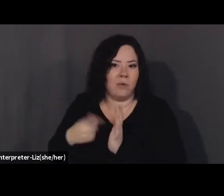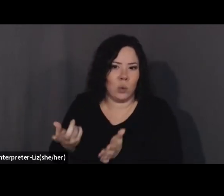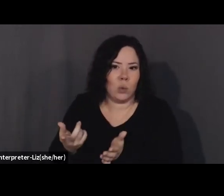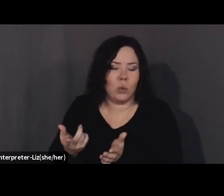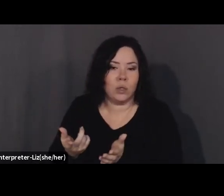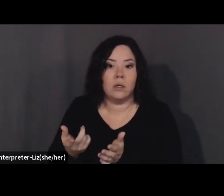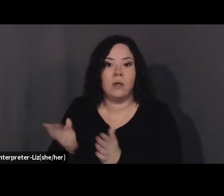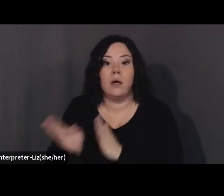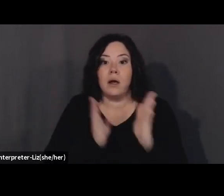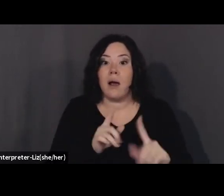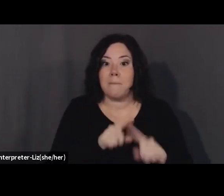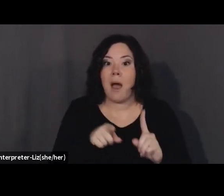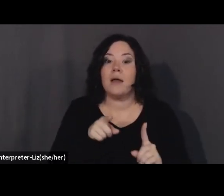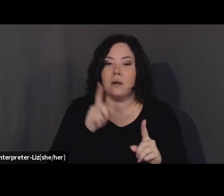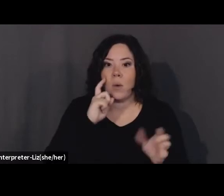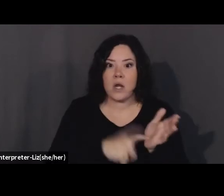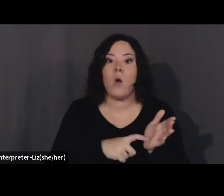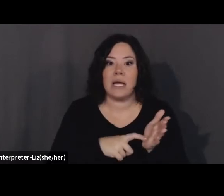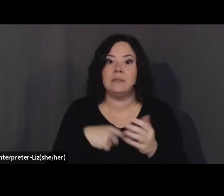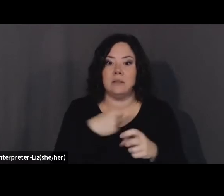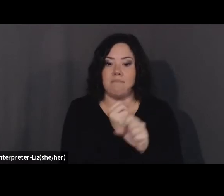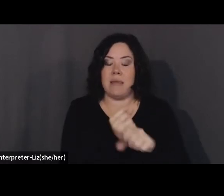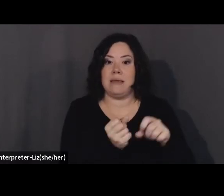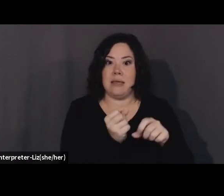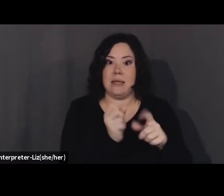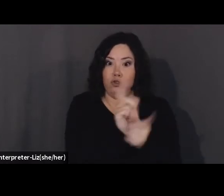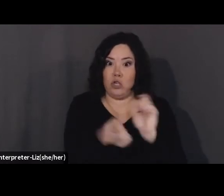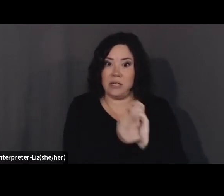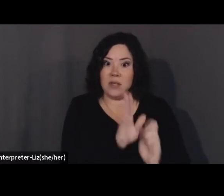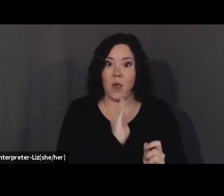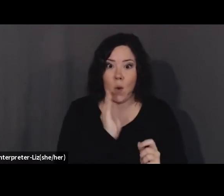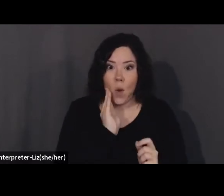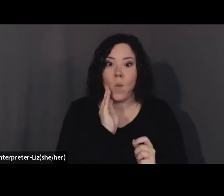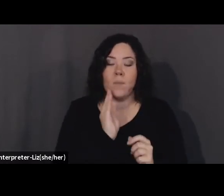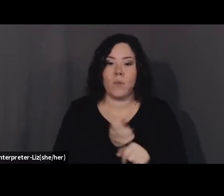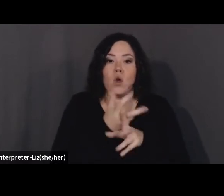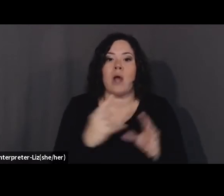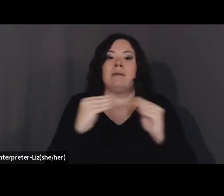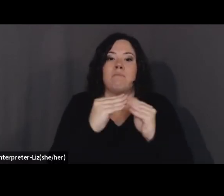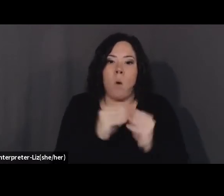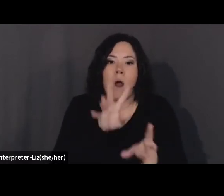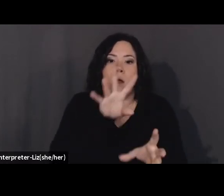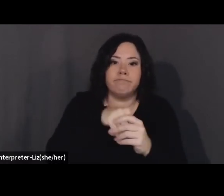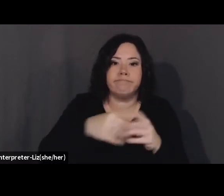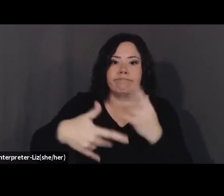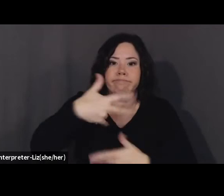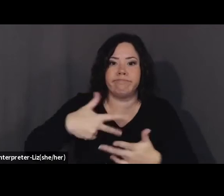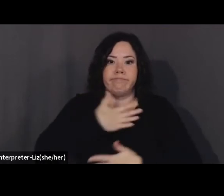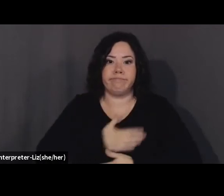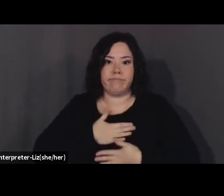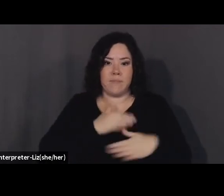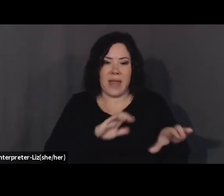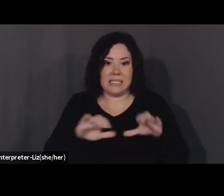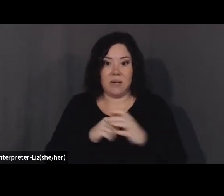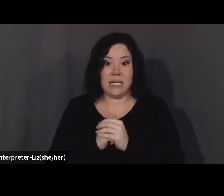But we really did see that making some of these changes did impact social and recreational activities. So folks were reporting an